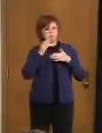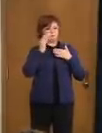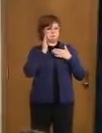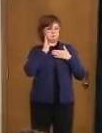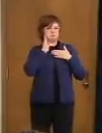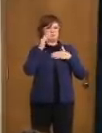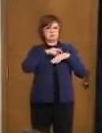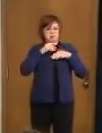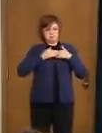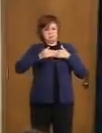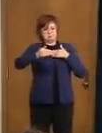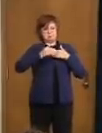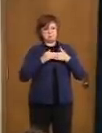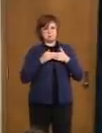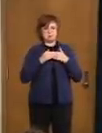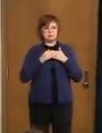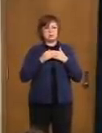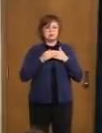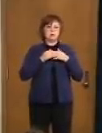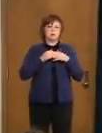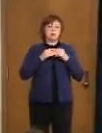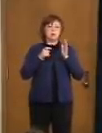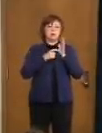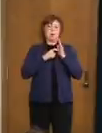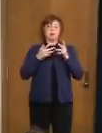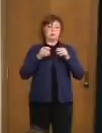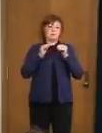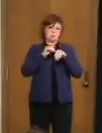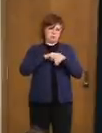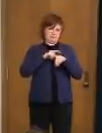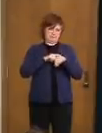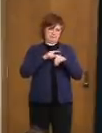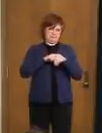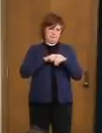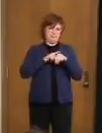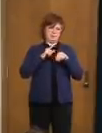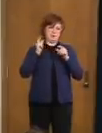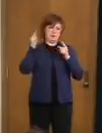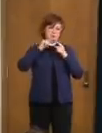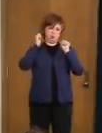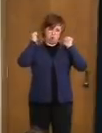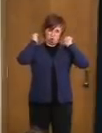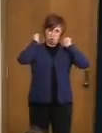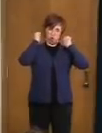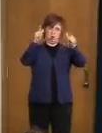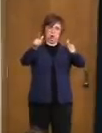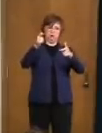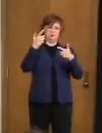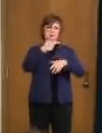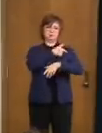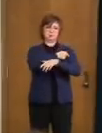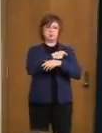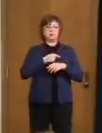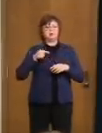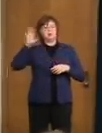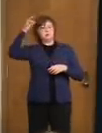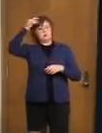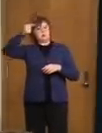until everyone can receive their vaccination here. The federal government has said that Saskatchewan can expect to receive